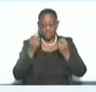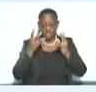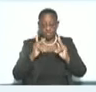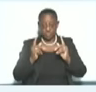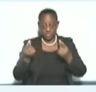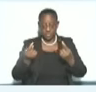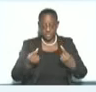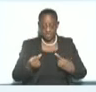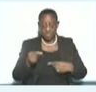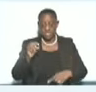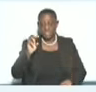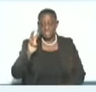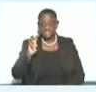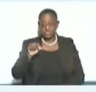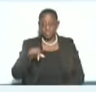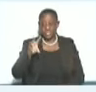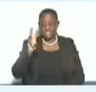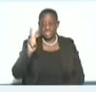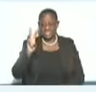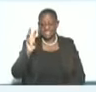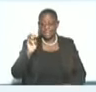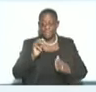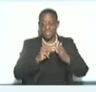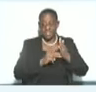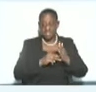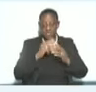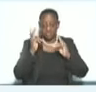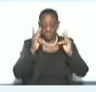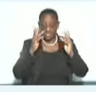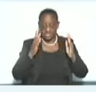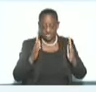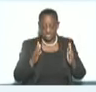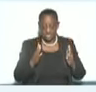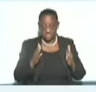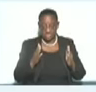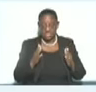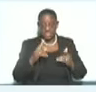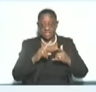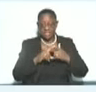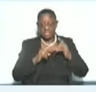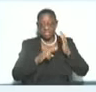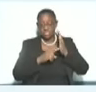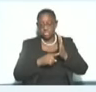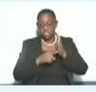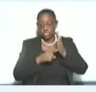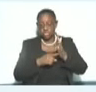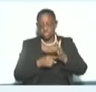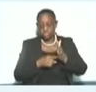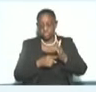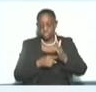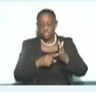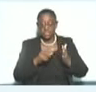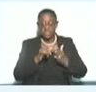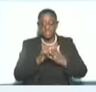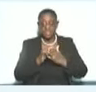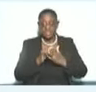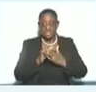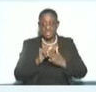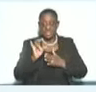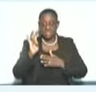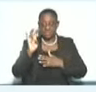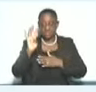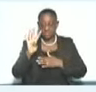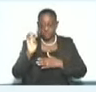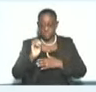to 6.6 million visitors for the year. For the month of August, stats show that a